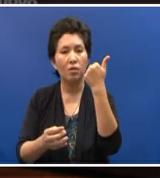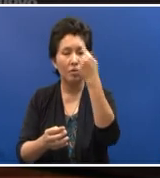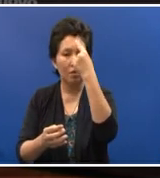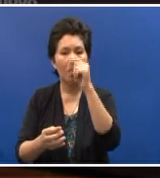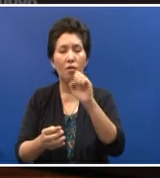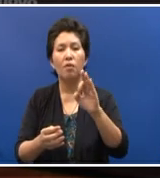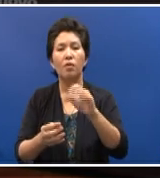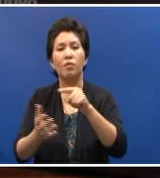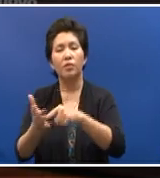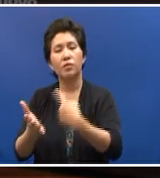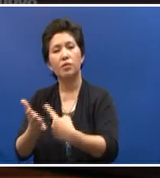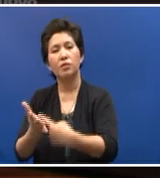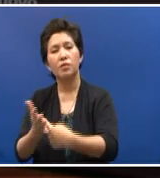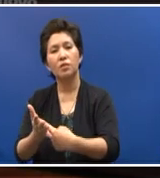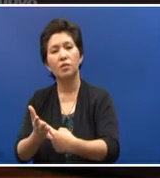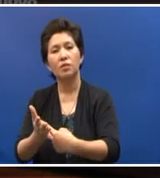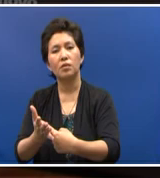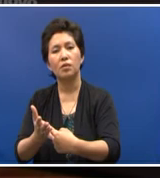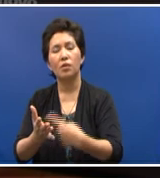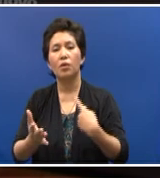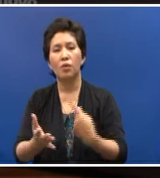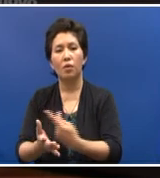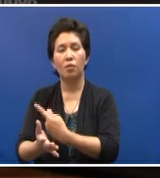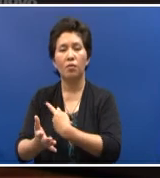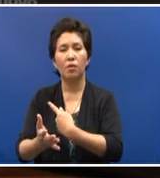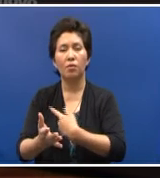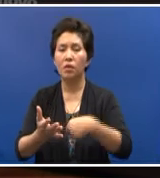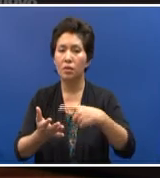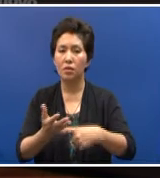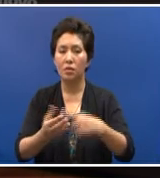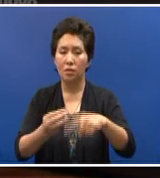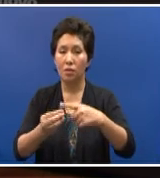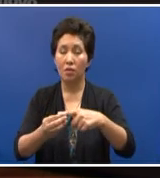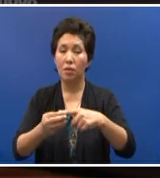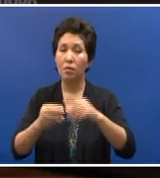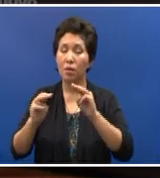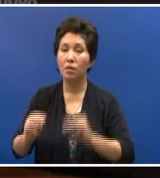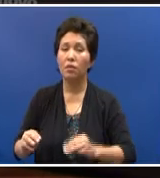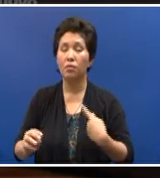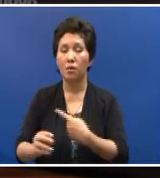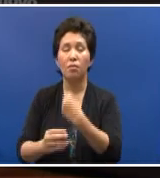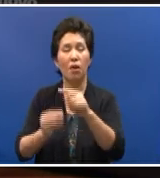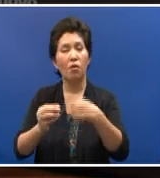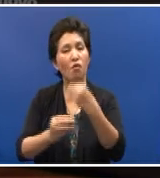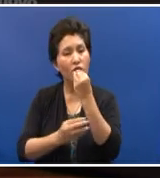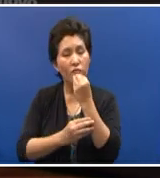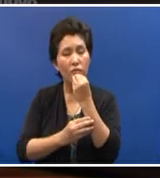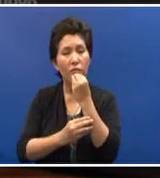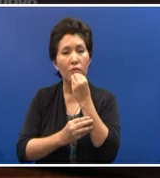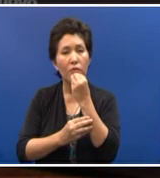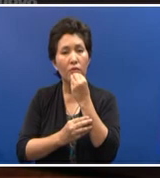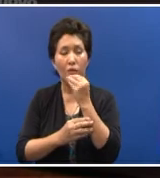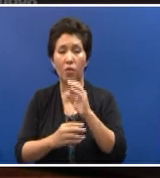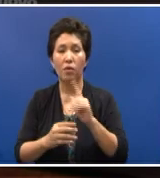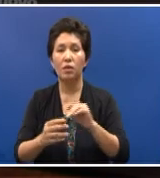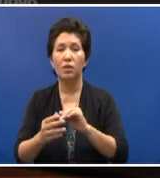our discussion today, we want to focus about the human needs which cover about food. Okay,